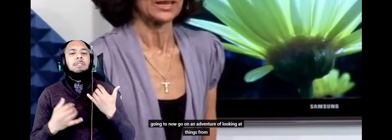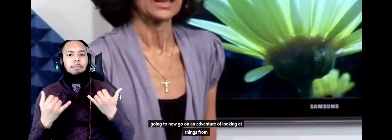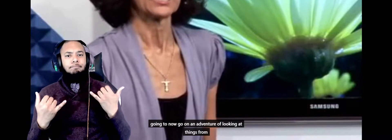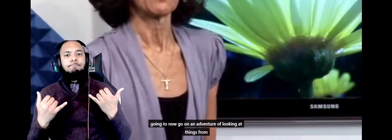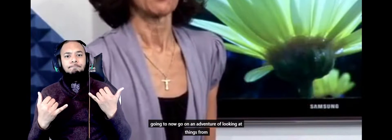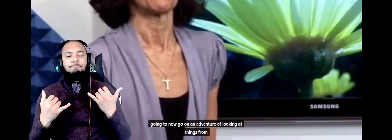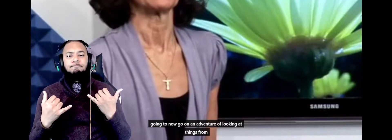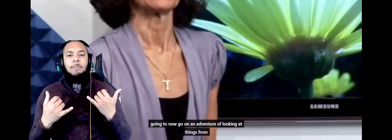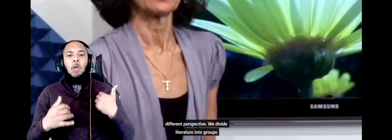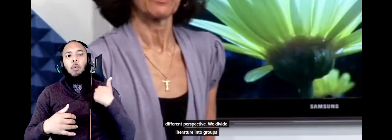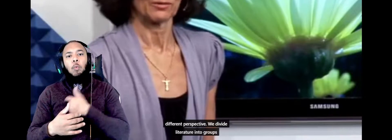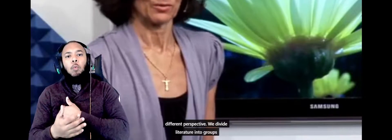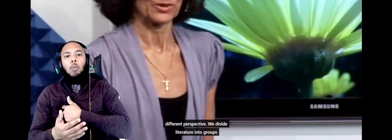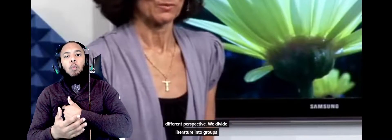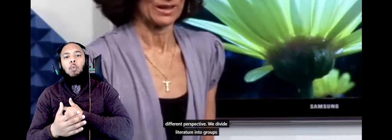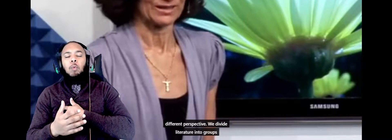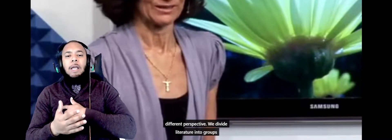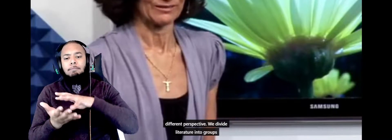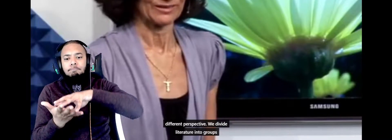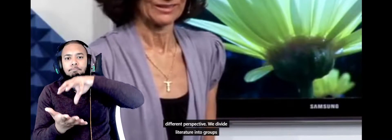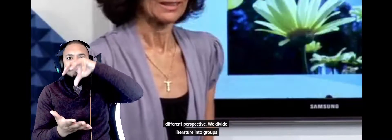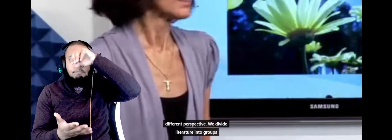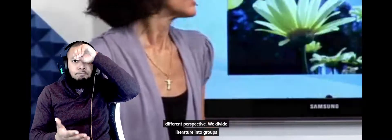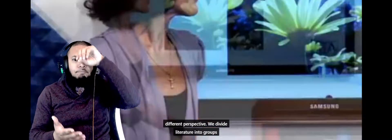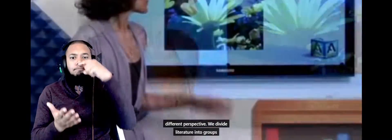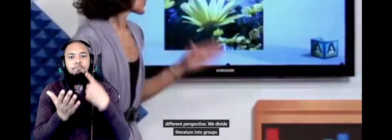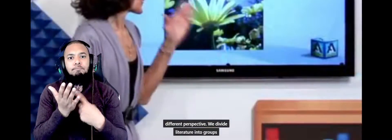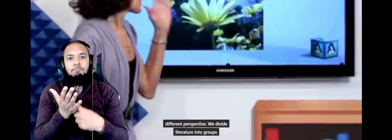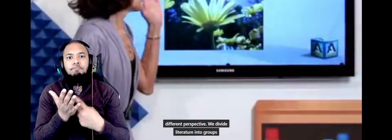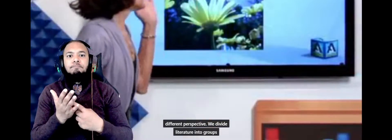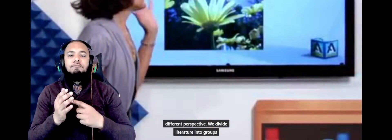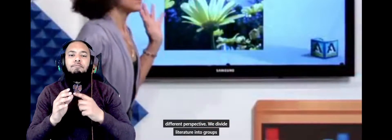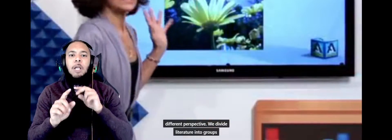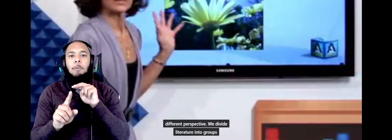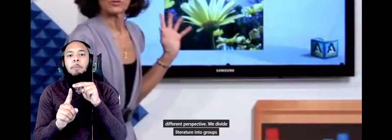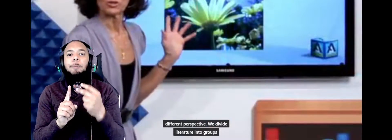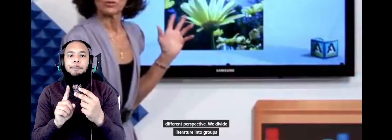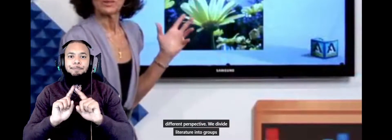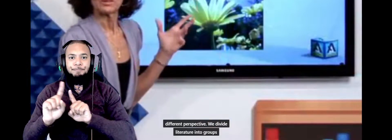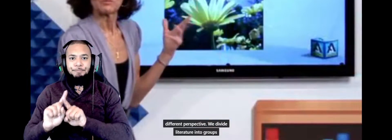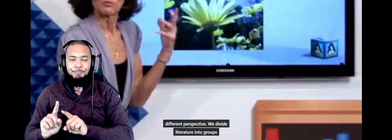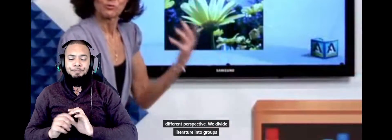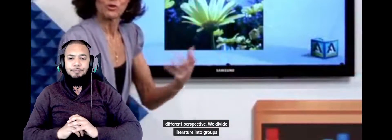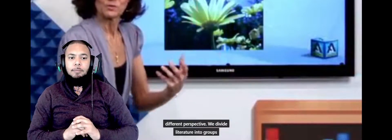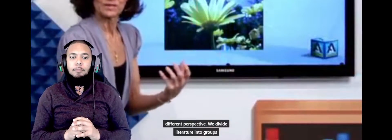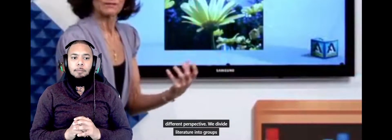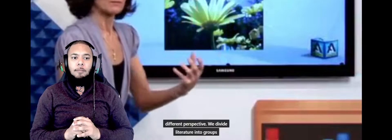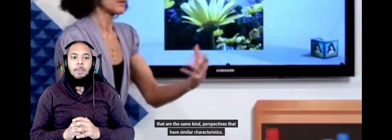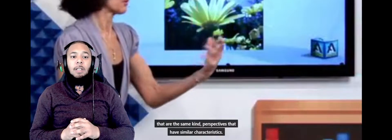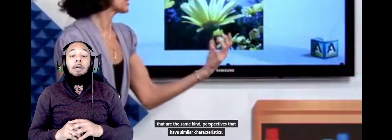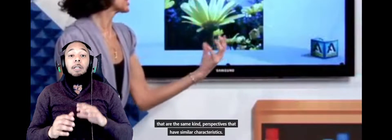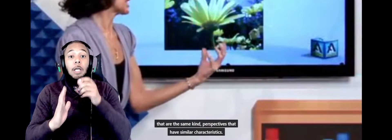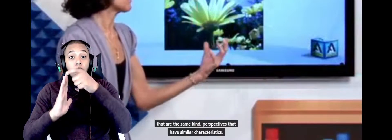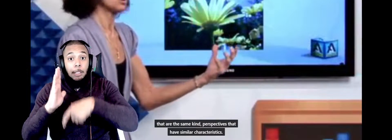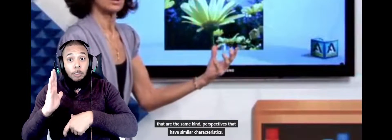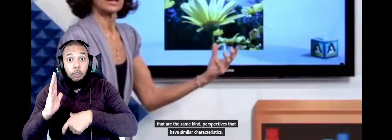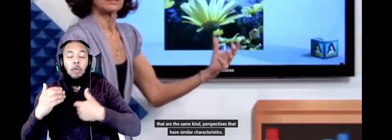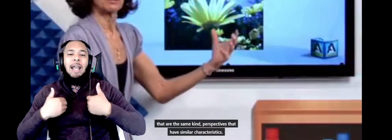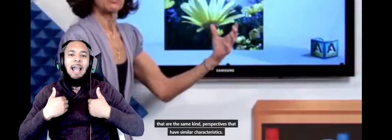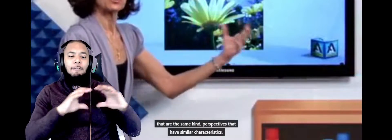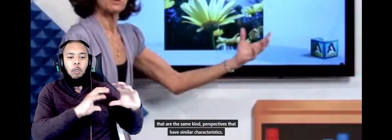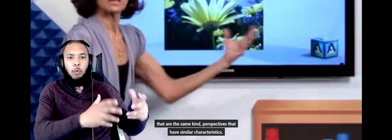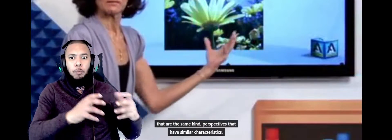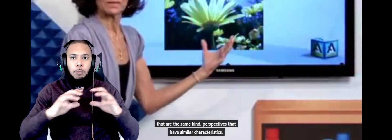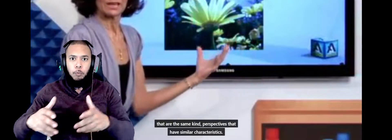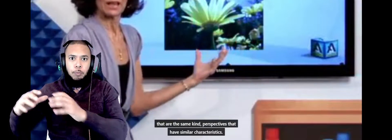at things from a different perspective. We divide literature into groups that are the same